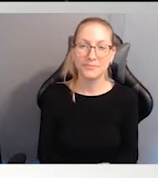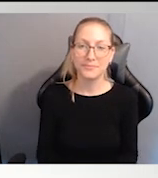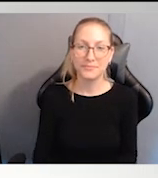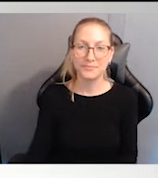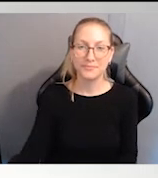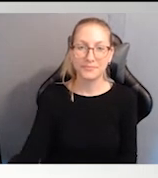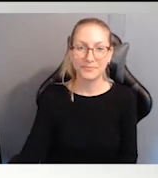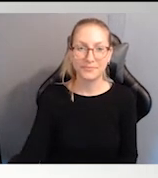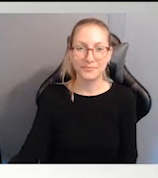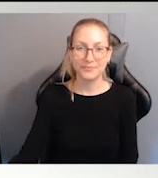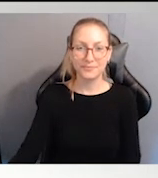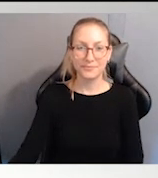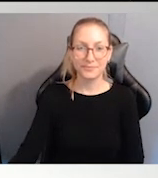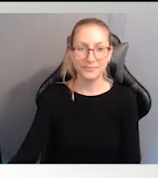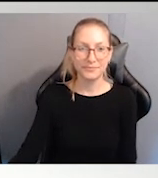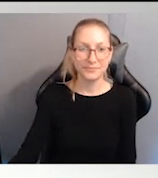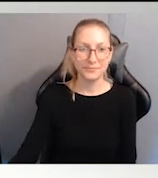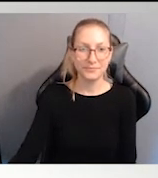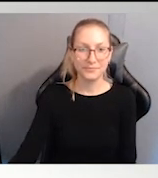There's some around here.